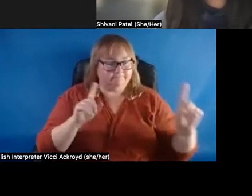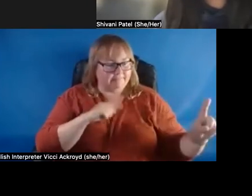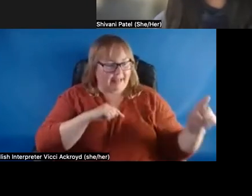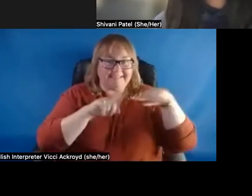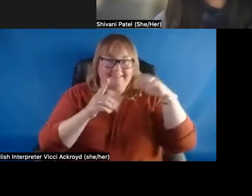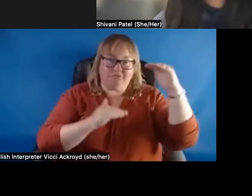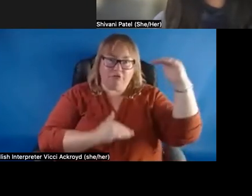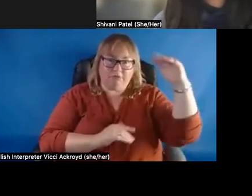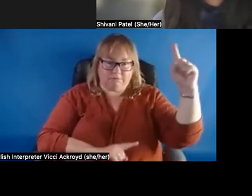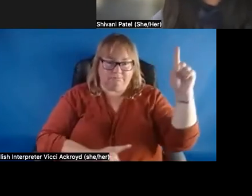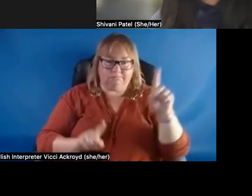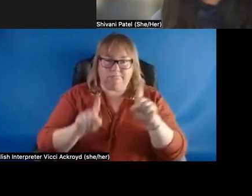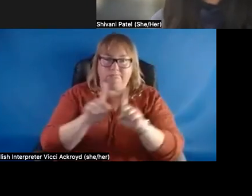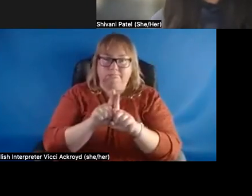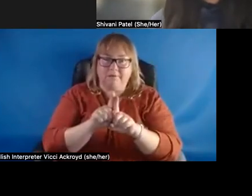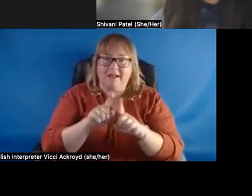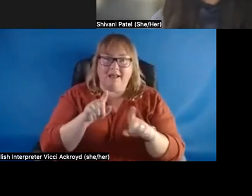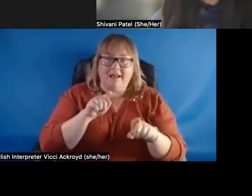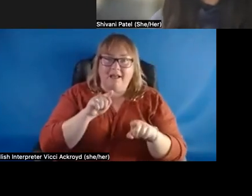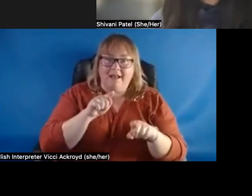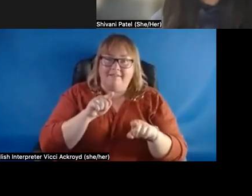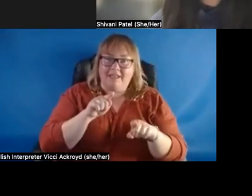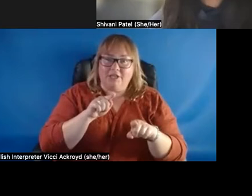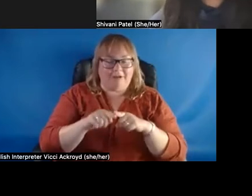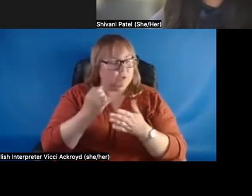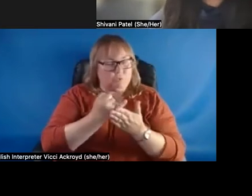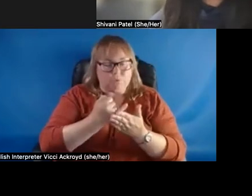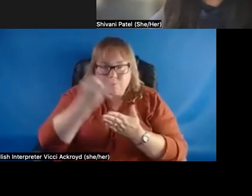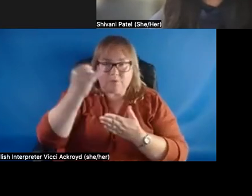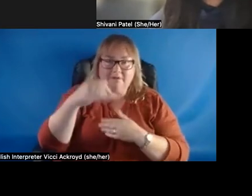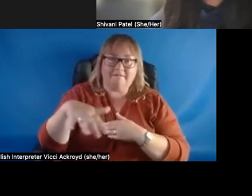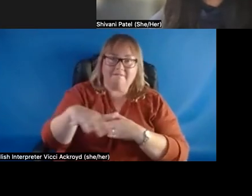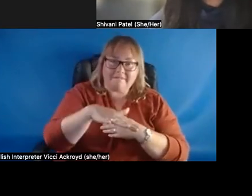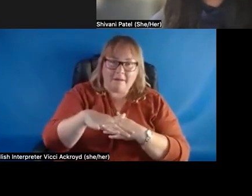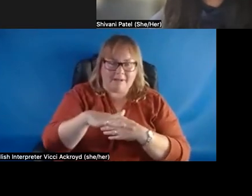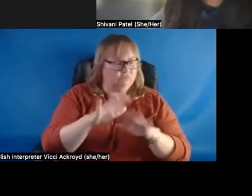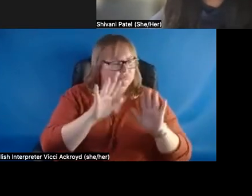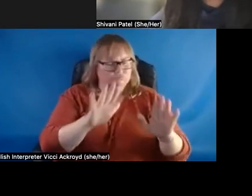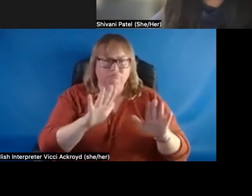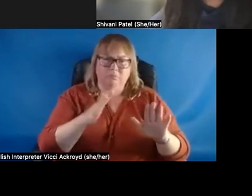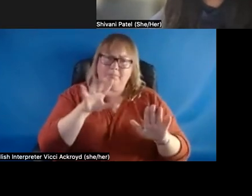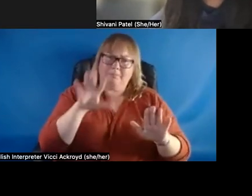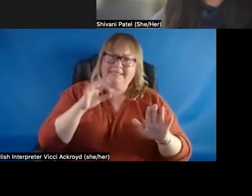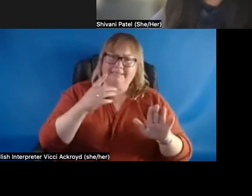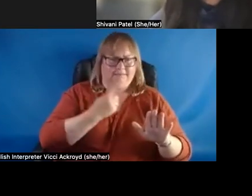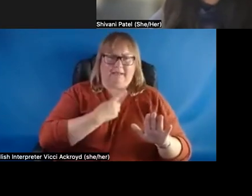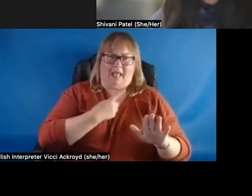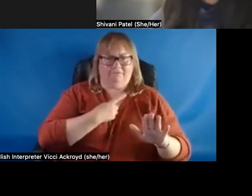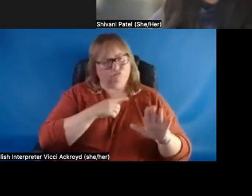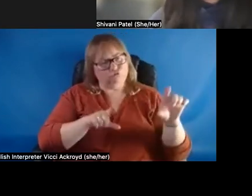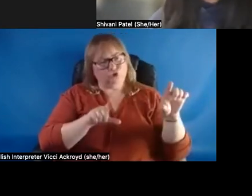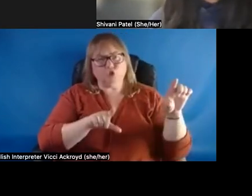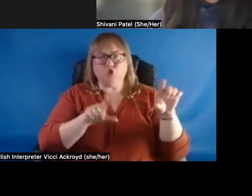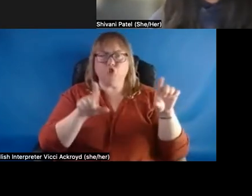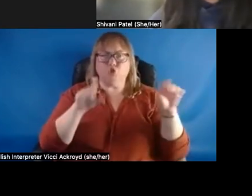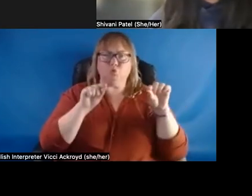People who try to protest against the caste system and try to challenge the caste system. There have been also like